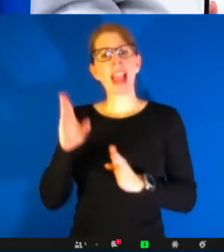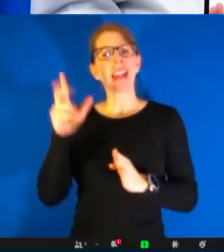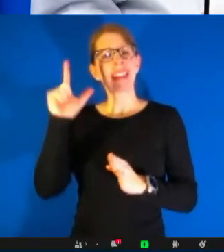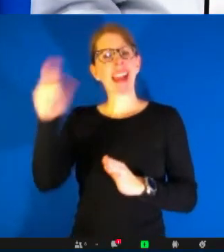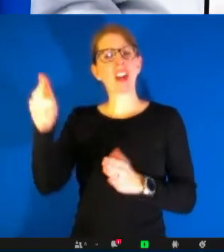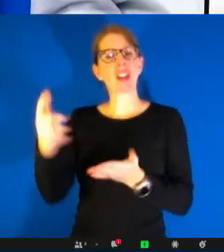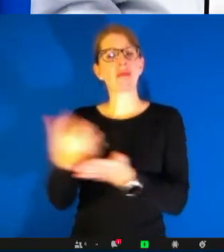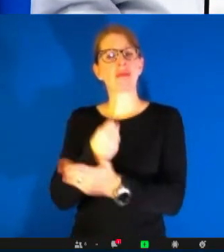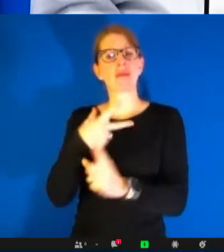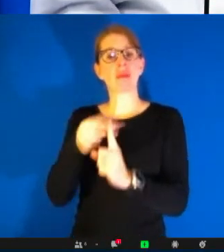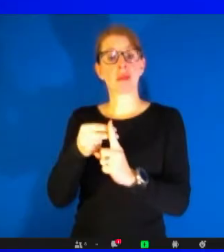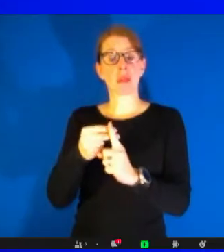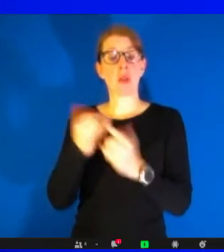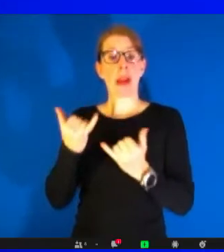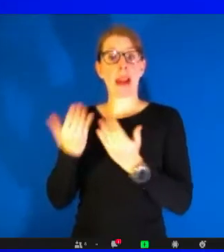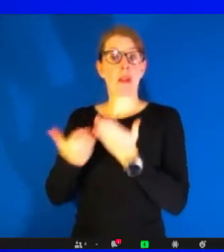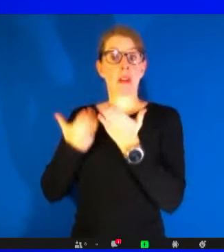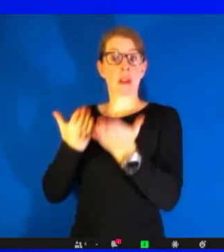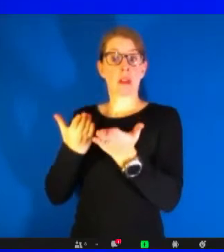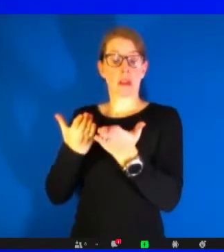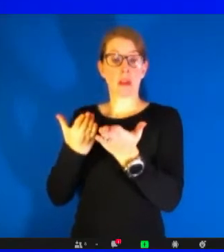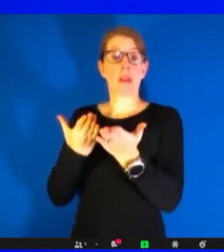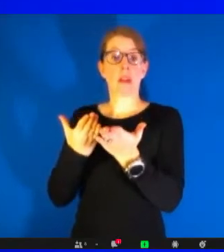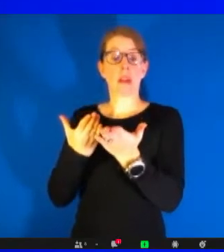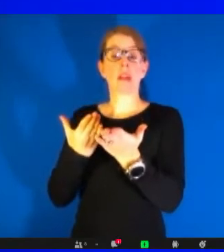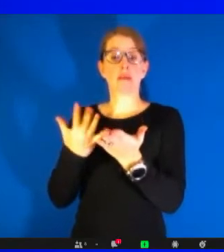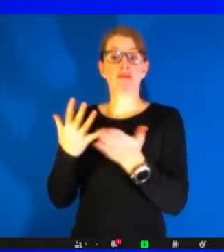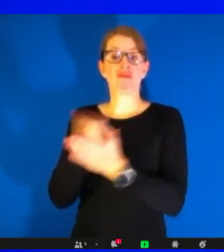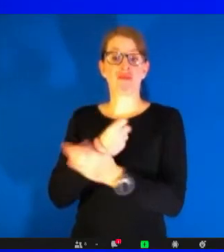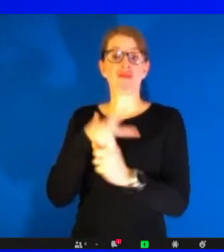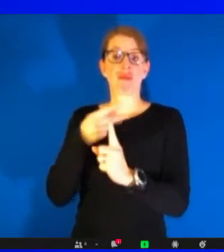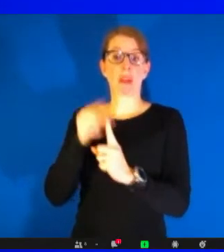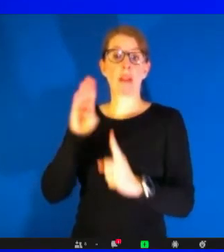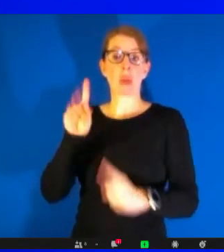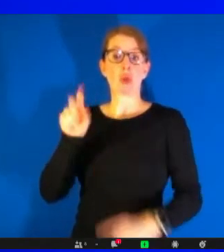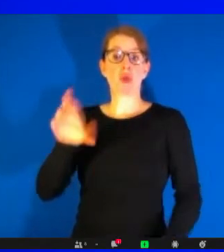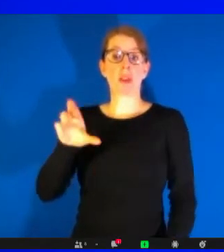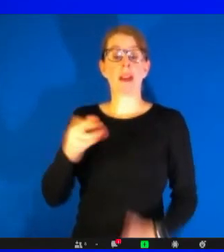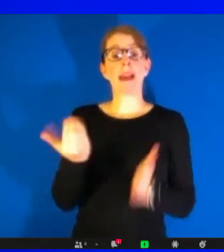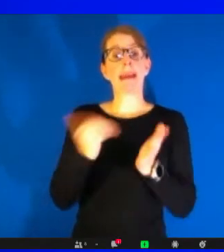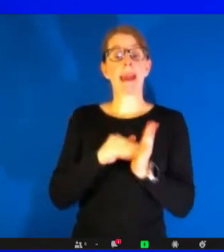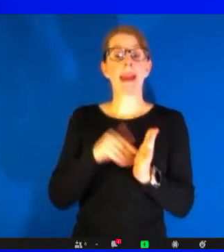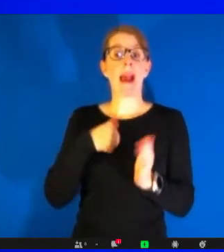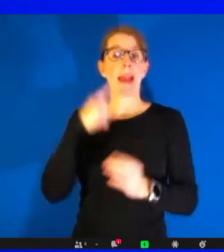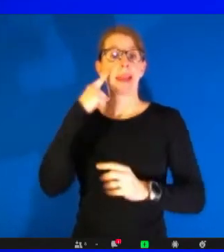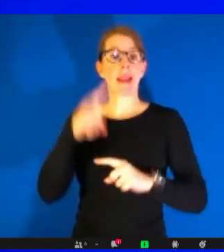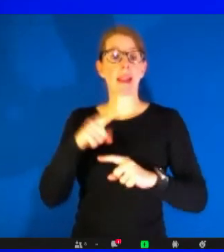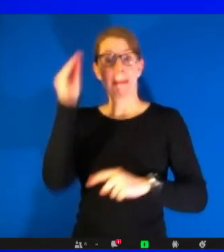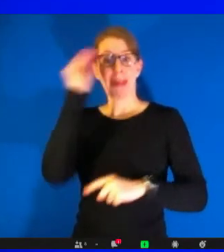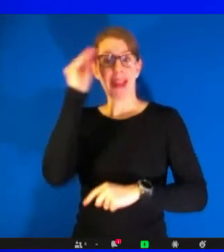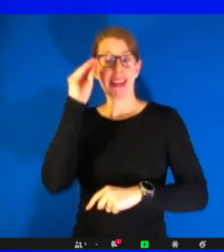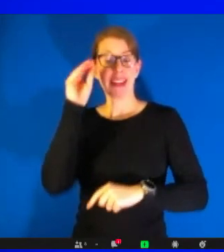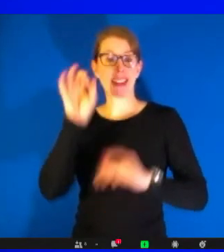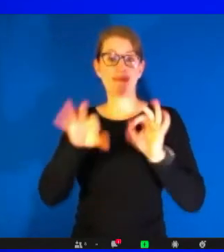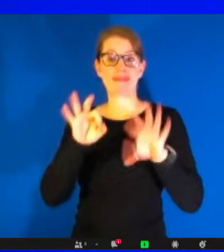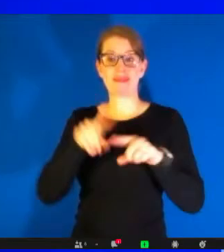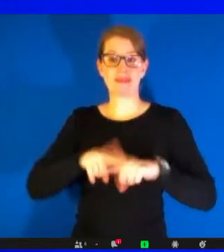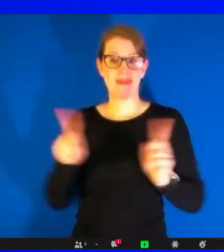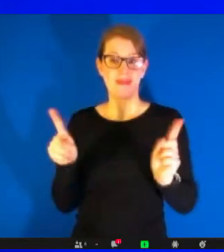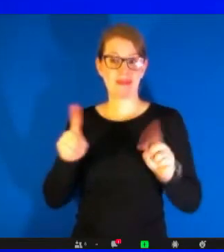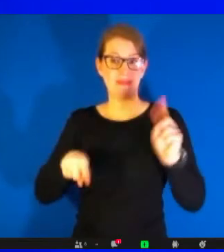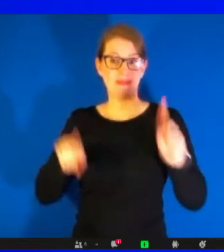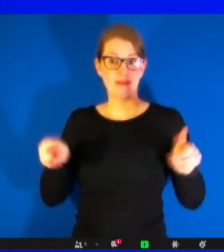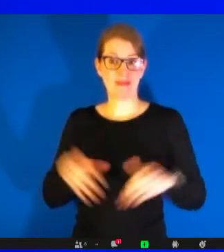the recommendation is to get it. Again, I think there's a lot of different opinions on that. Would you need it? But I